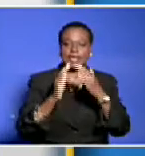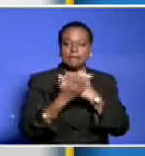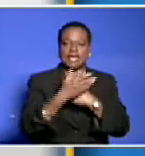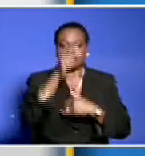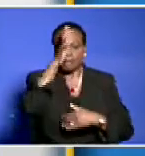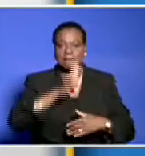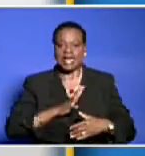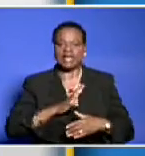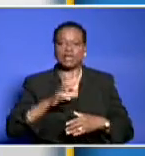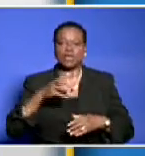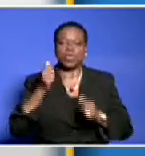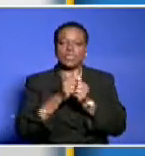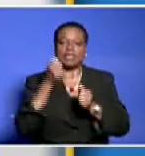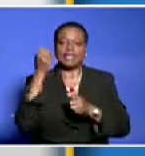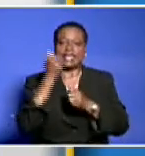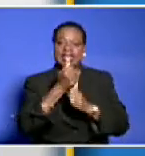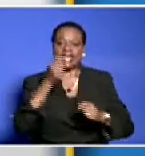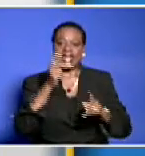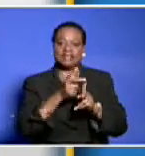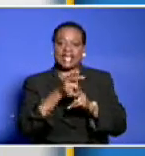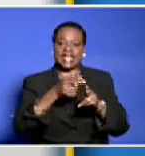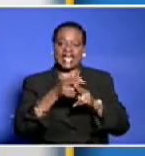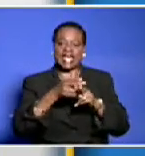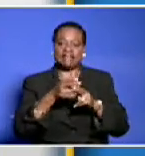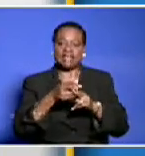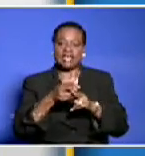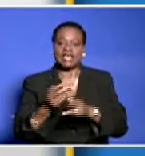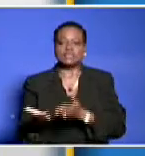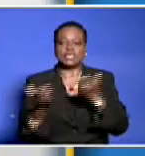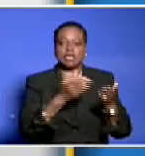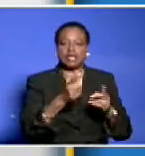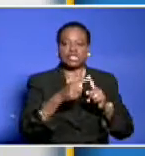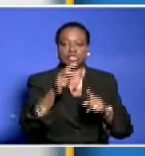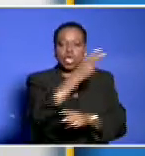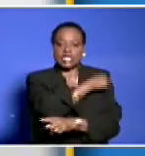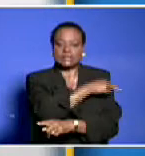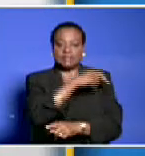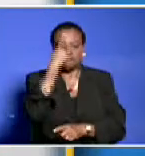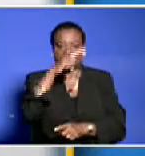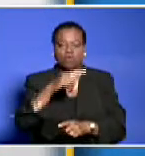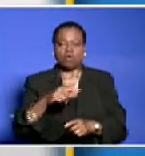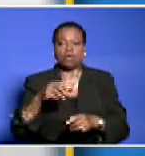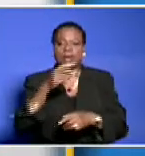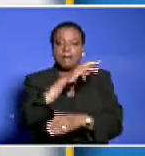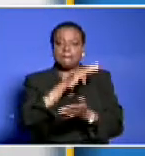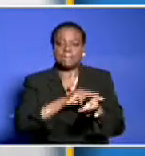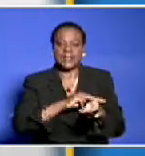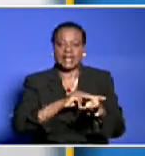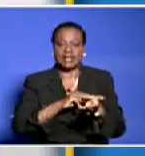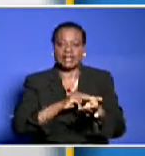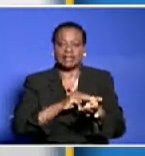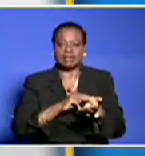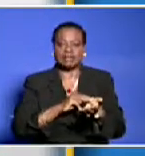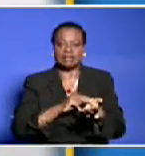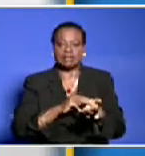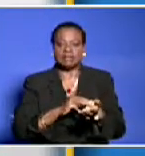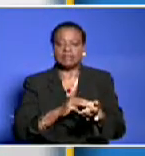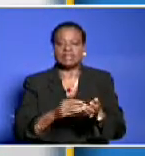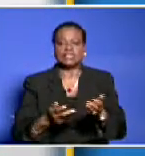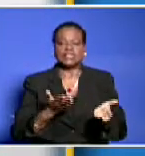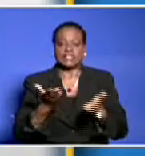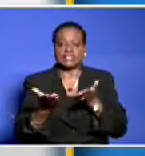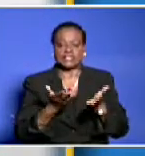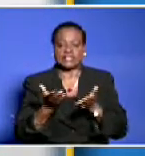a knife. The officer was later transported to the hospital for further medical treatment. Well, the Fox Hill resident, who appeared before Magistrate